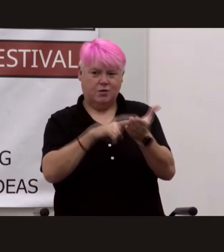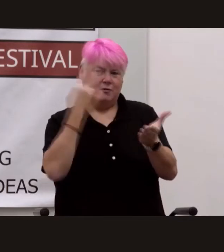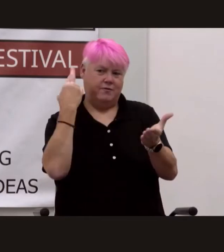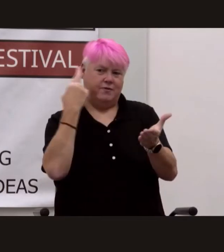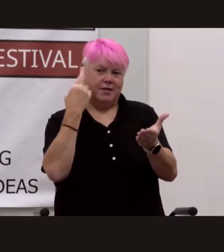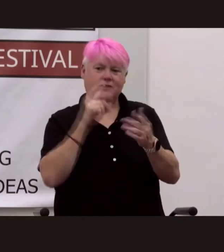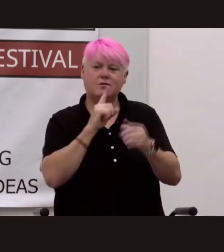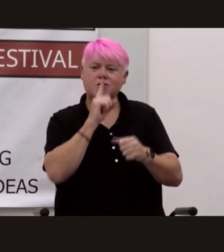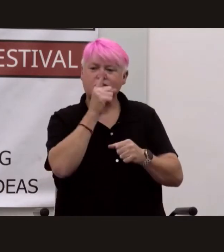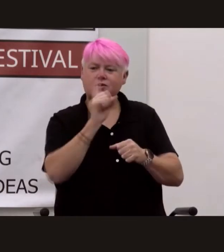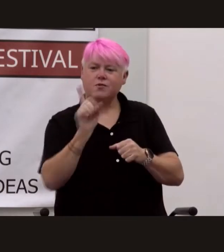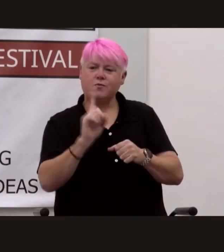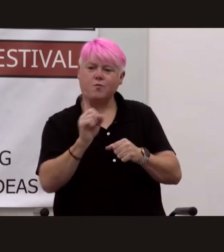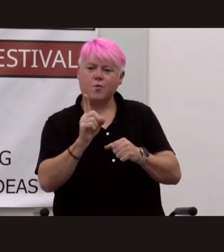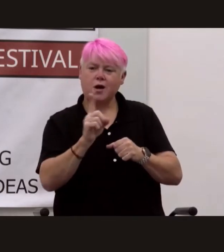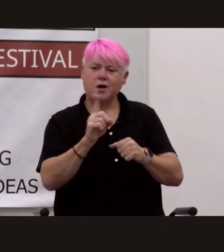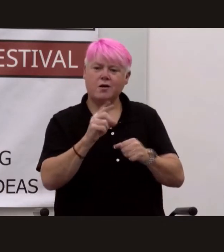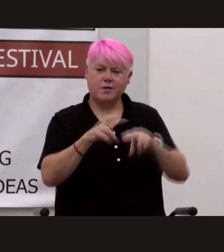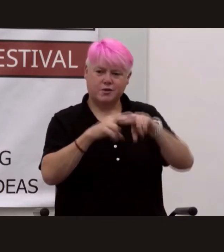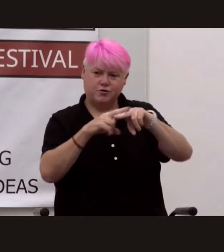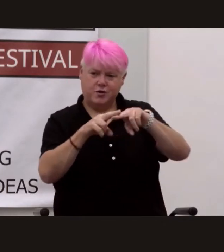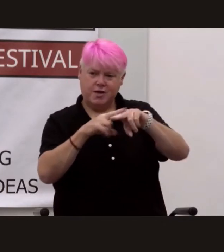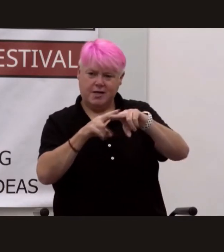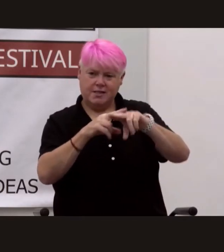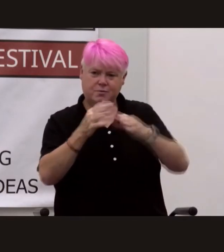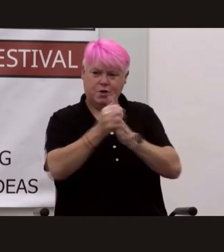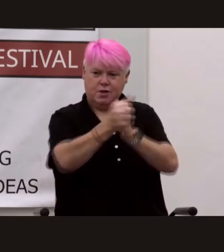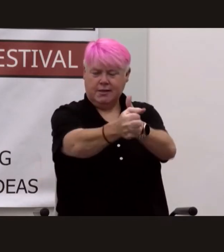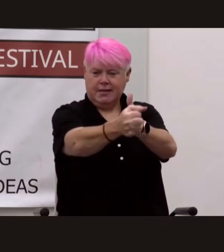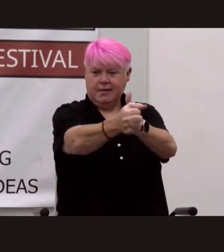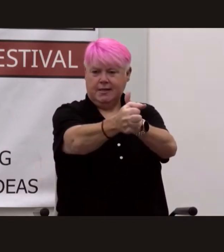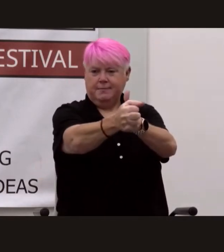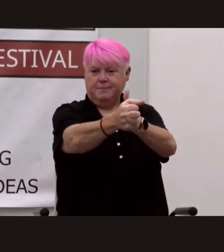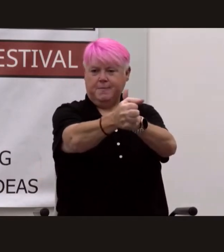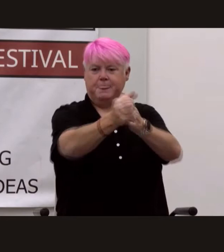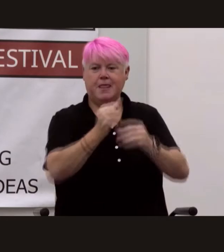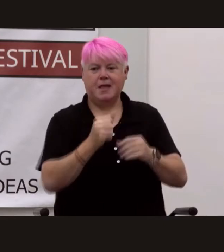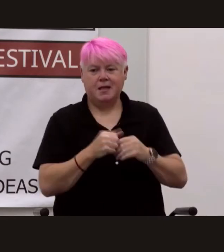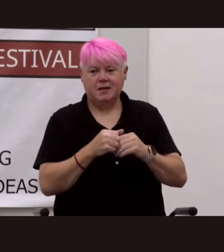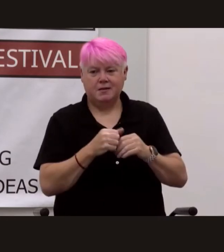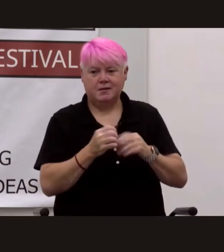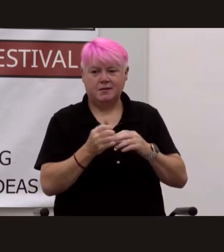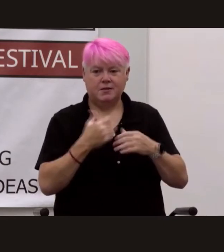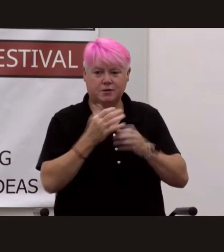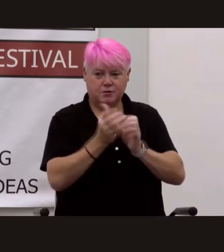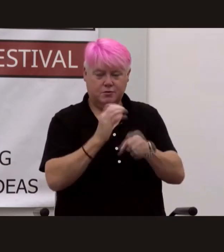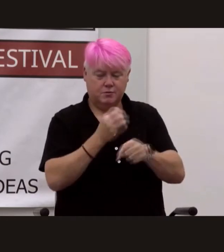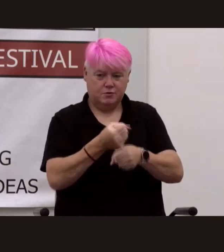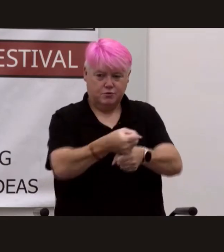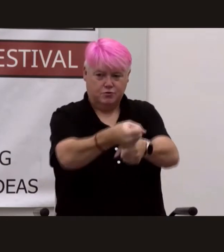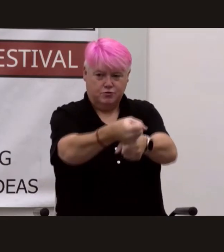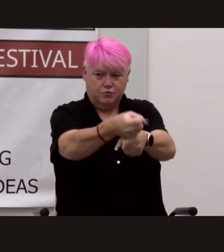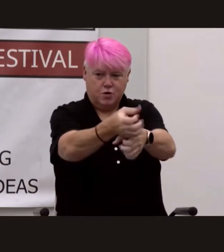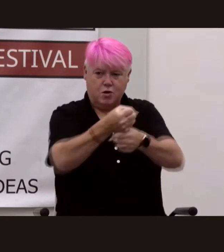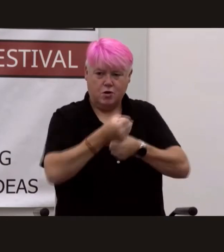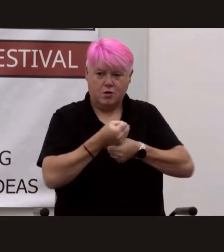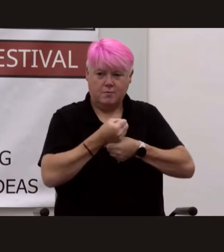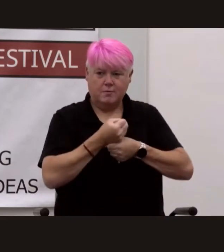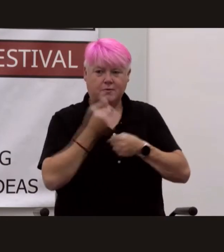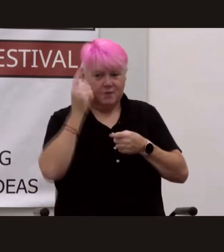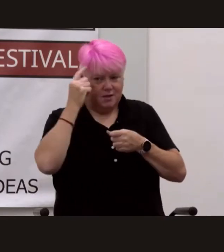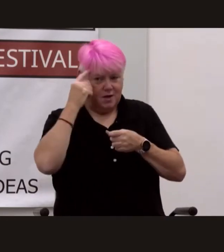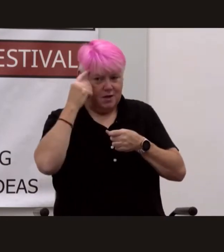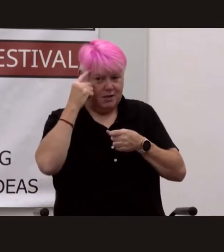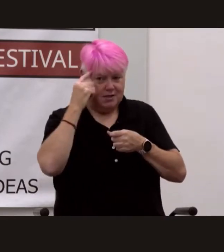where these vacant railroad tracks would lead him. Drawn almost by gravity to his goal, he was thoughtless,